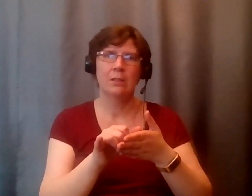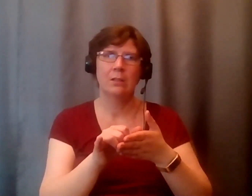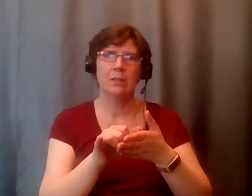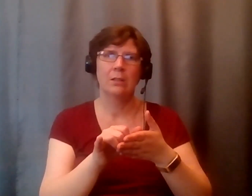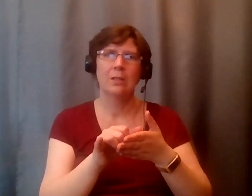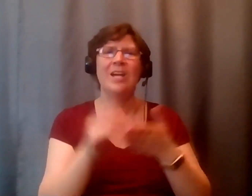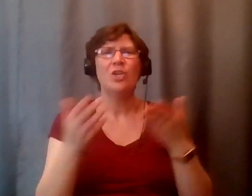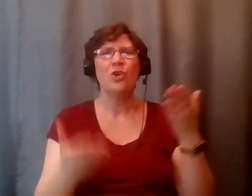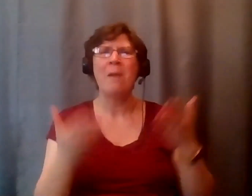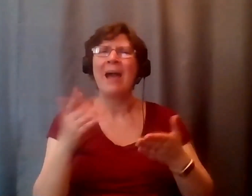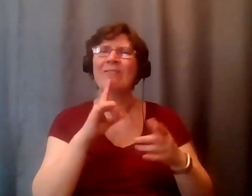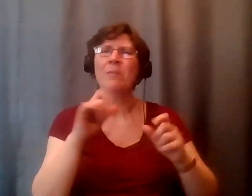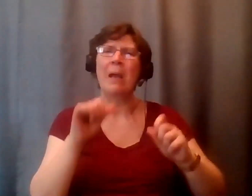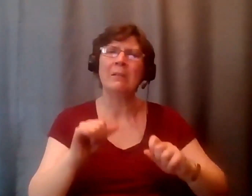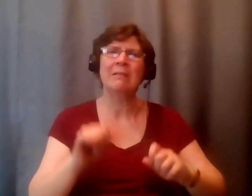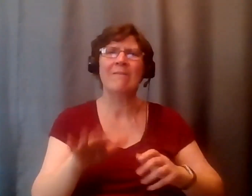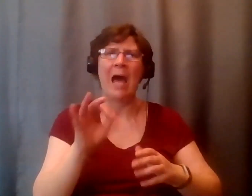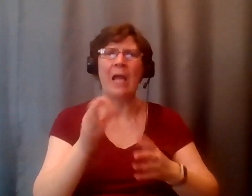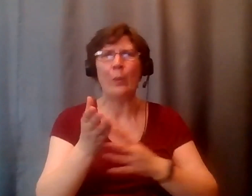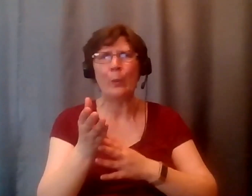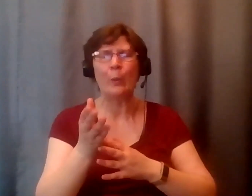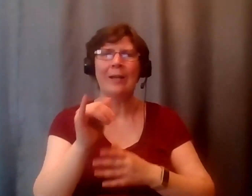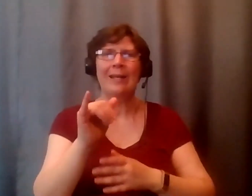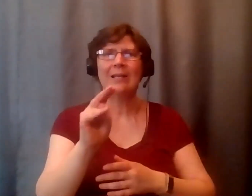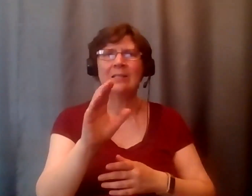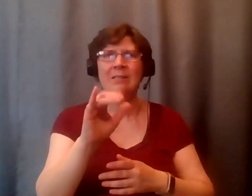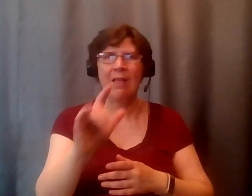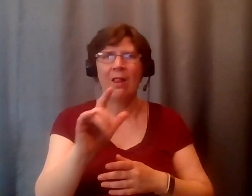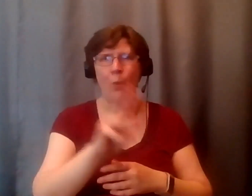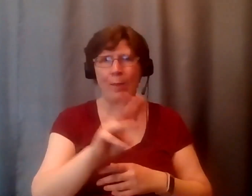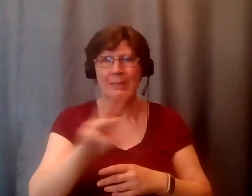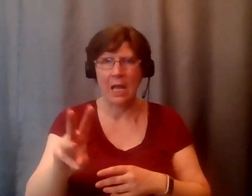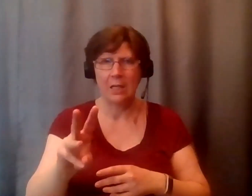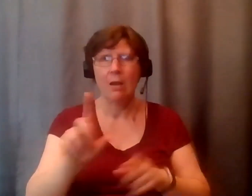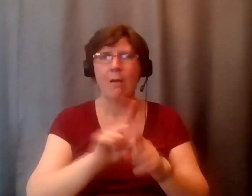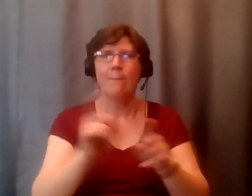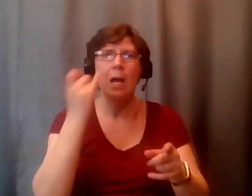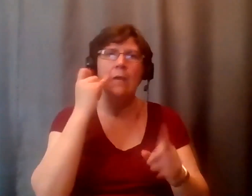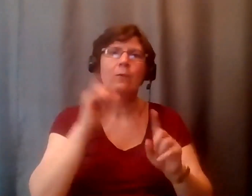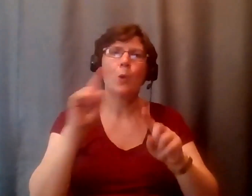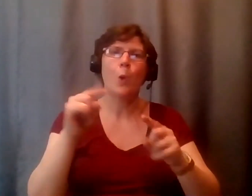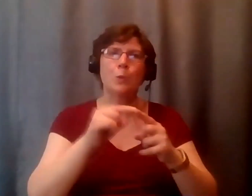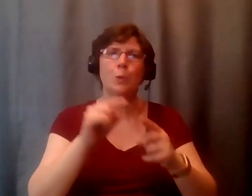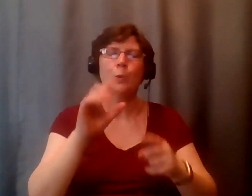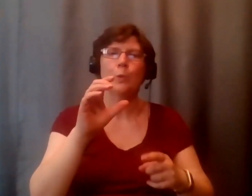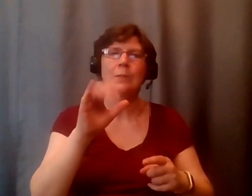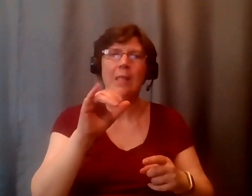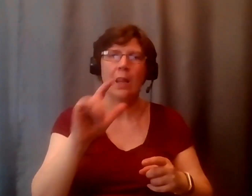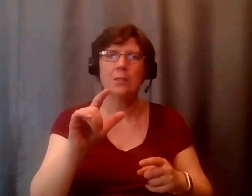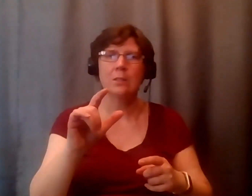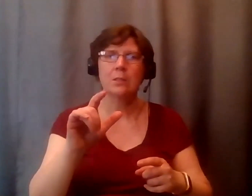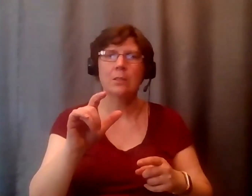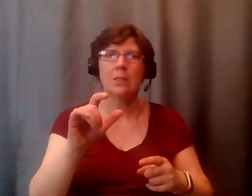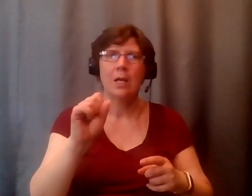you might even be able to find it through the INCIL website, but if you go to Silk's website, which is